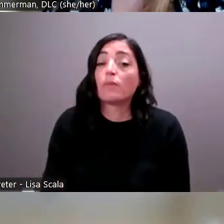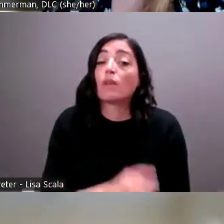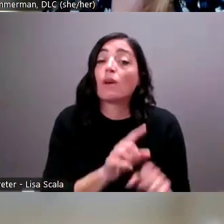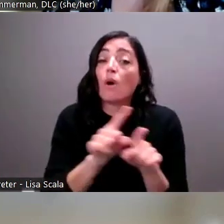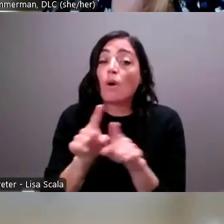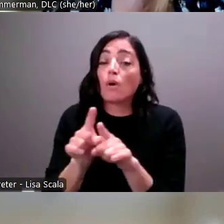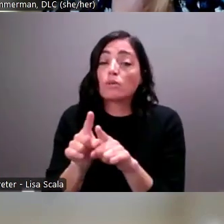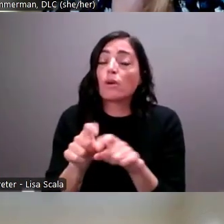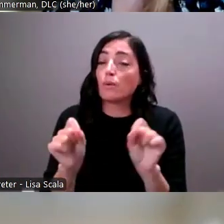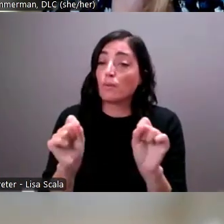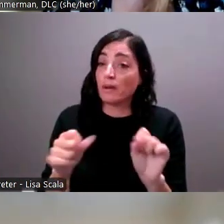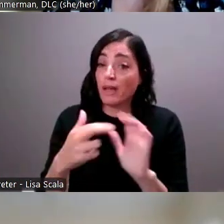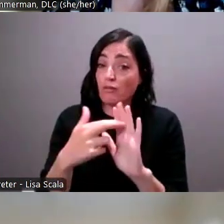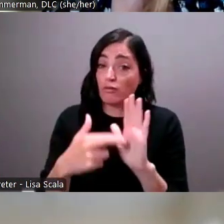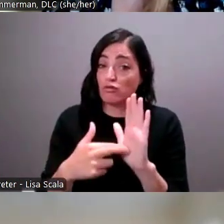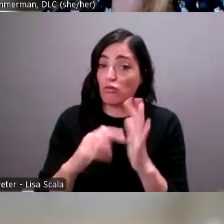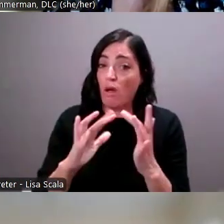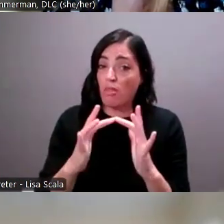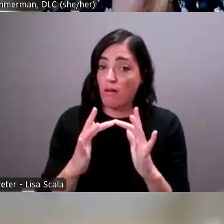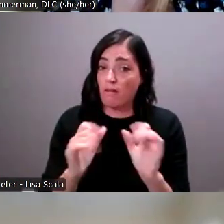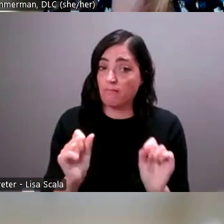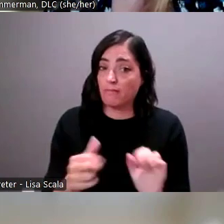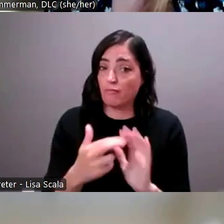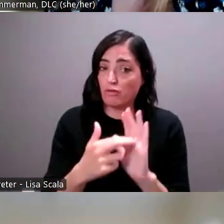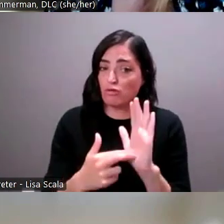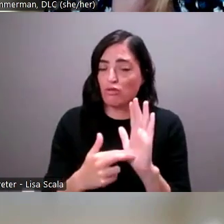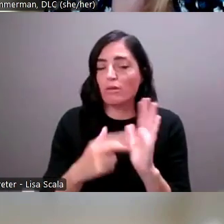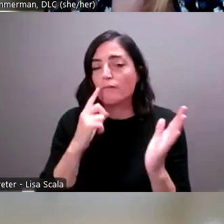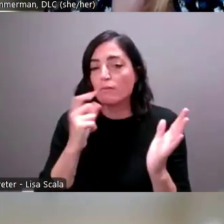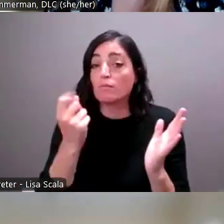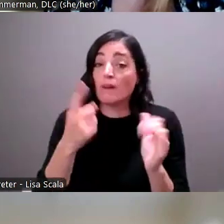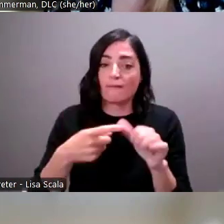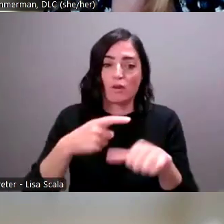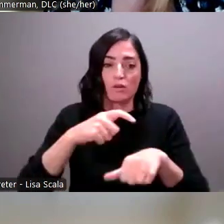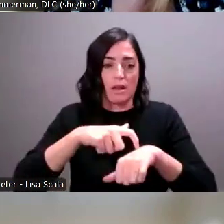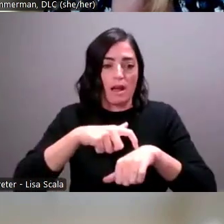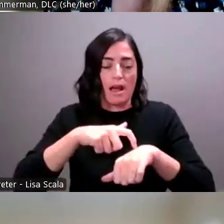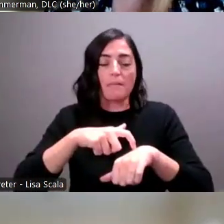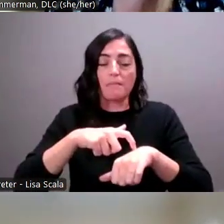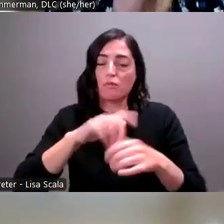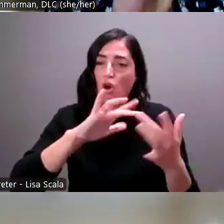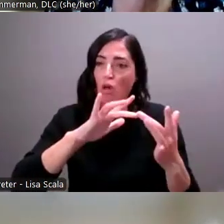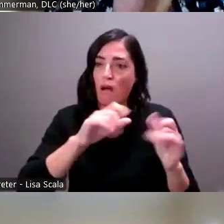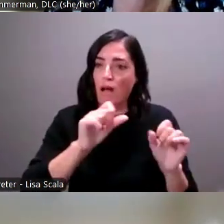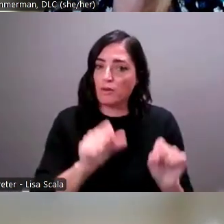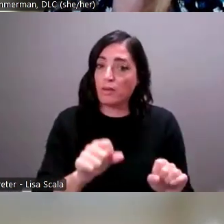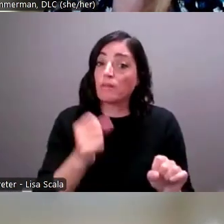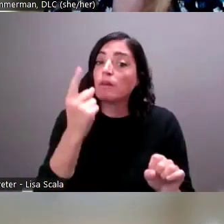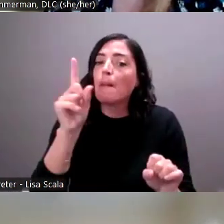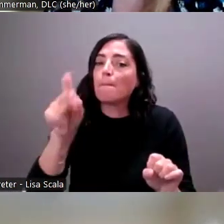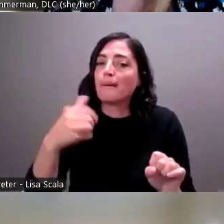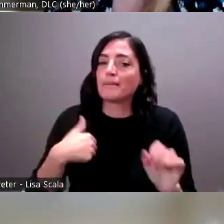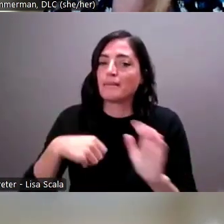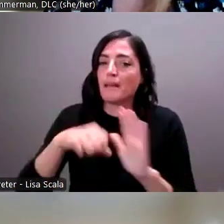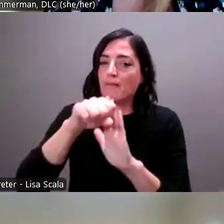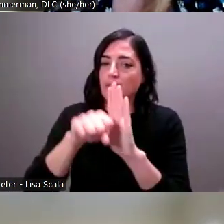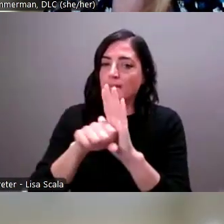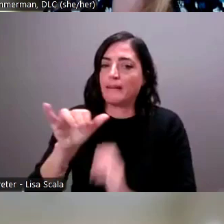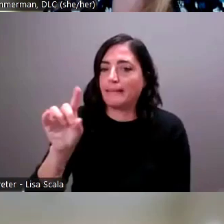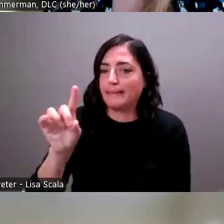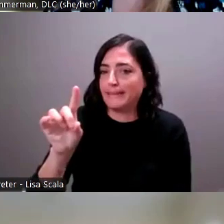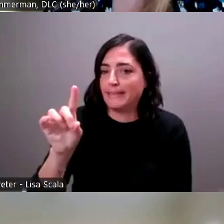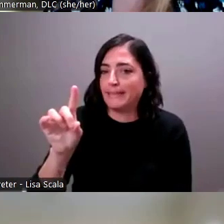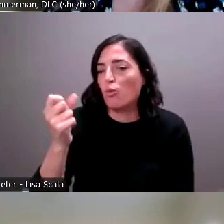You can also register online, like for the first time, but you have to have a state ID or